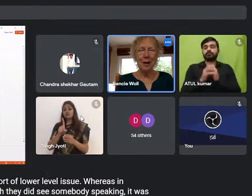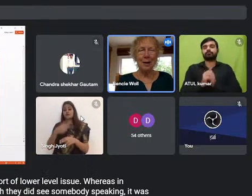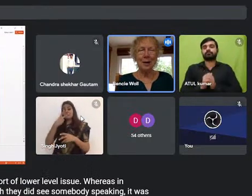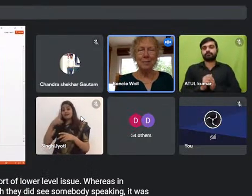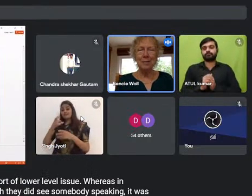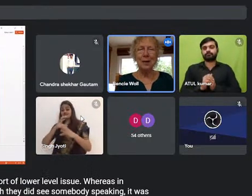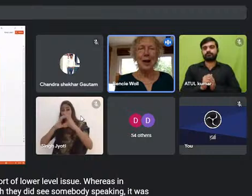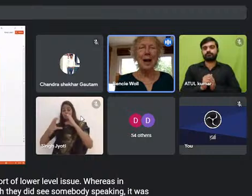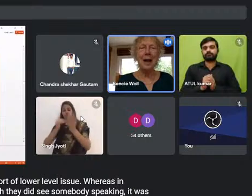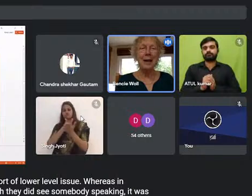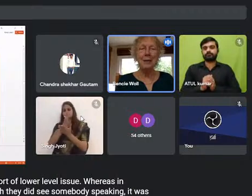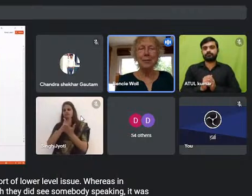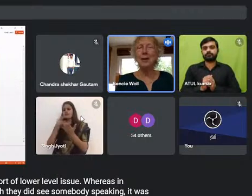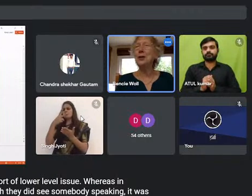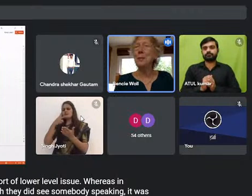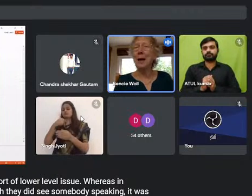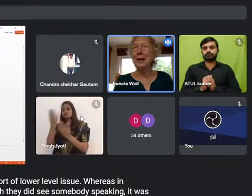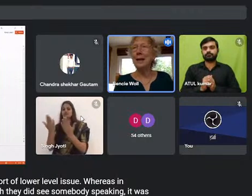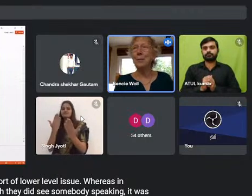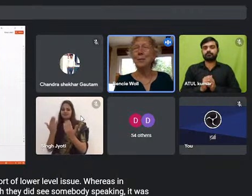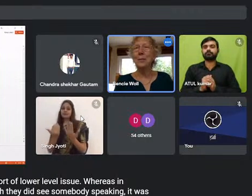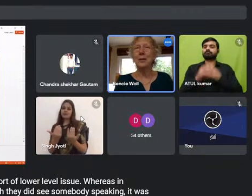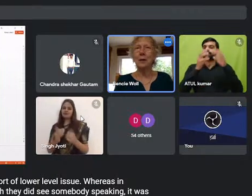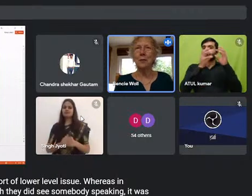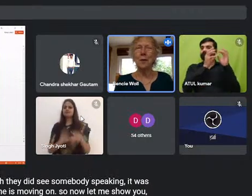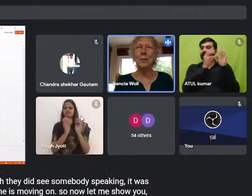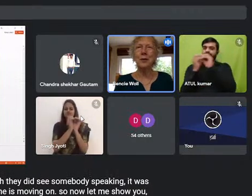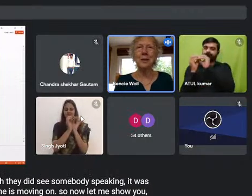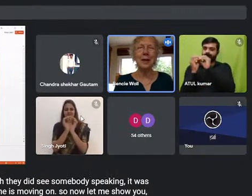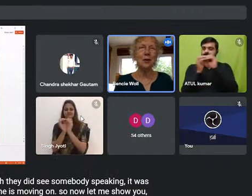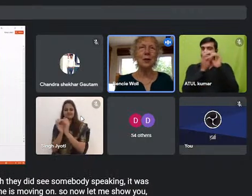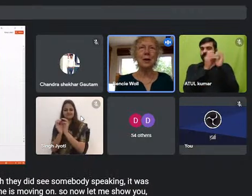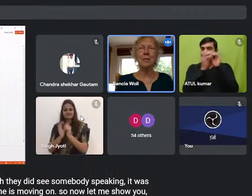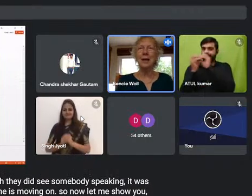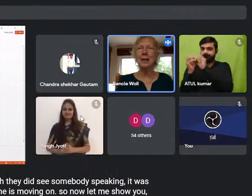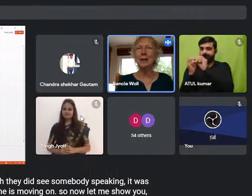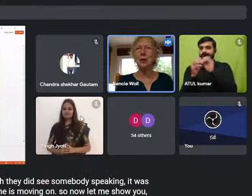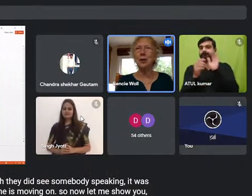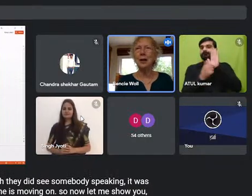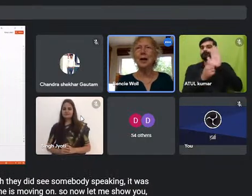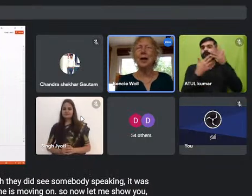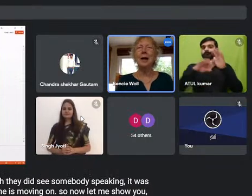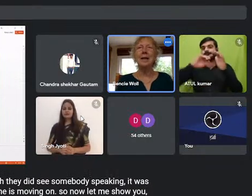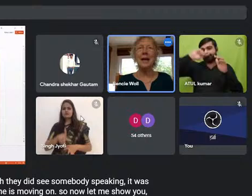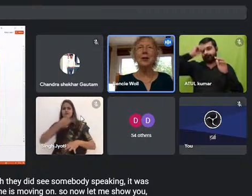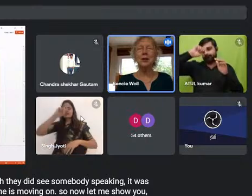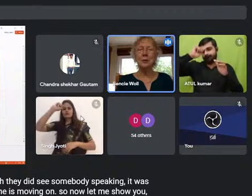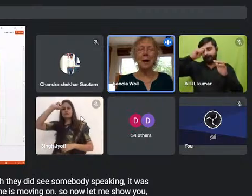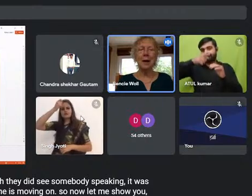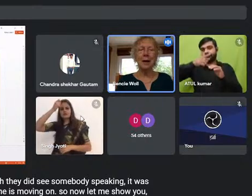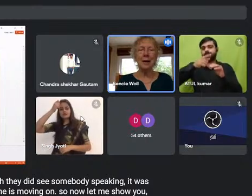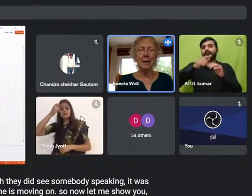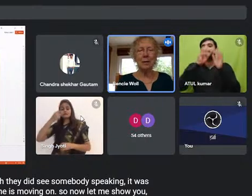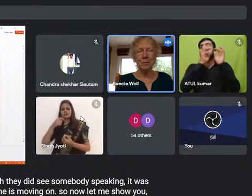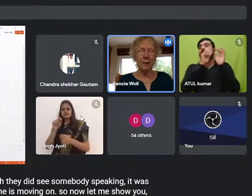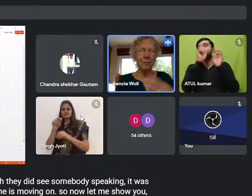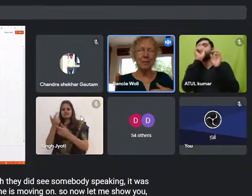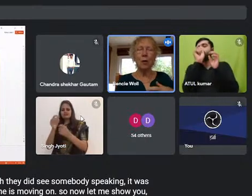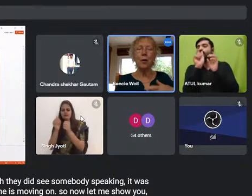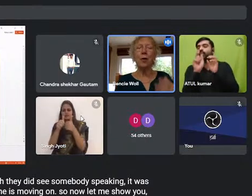So in figure A, finger spelling. So the representation of English letters